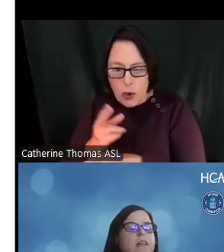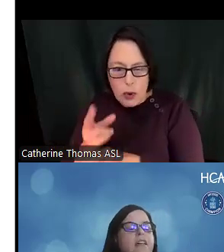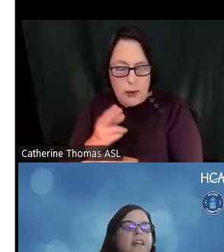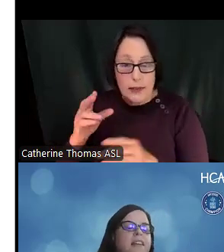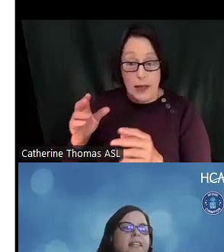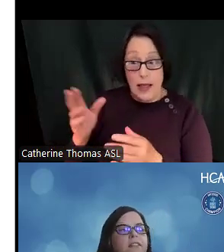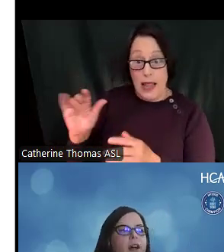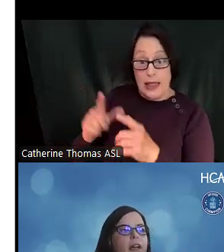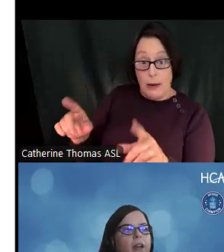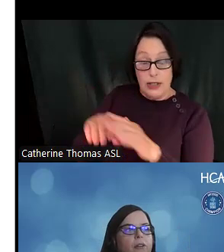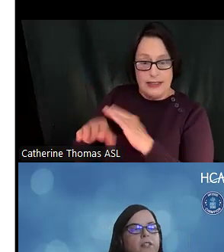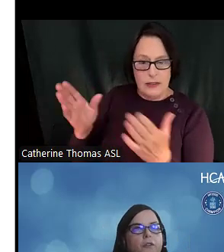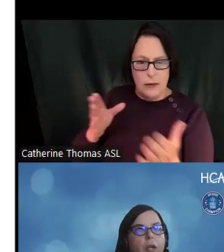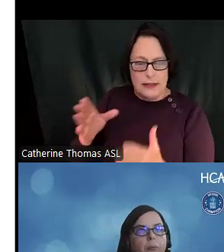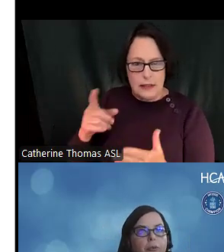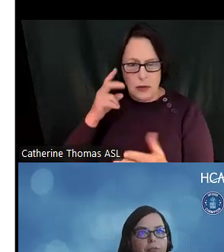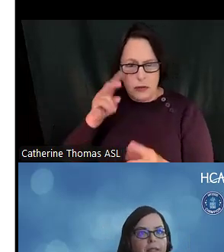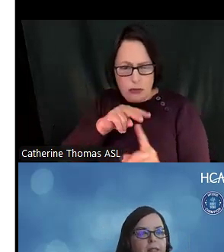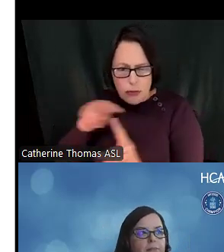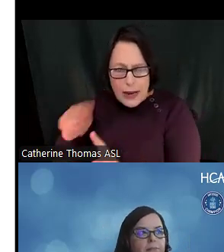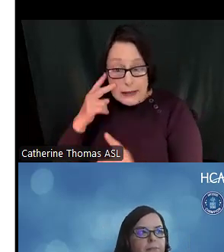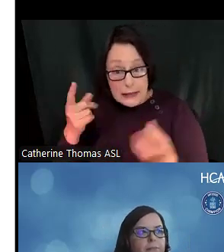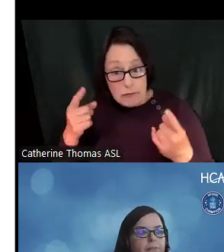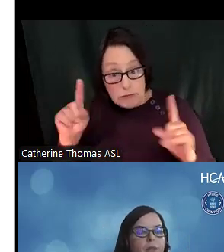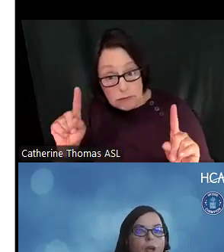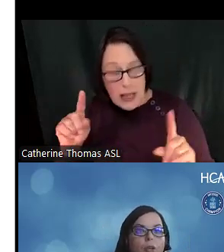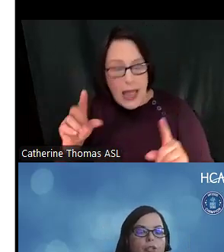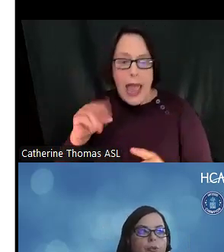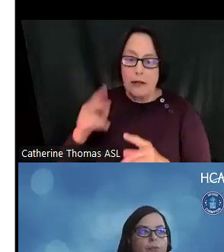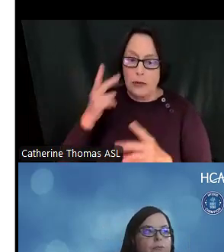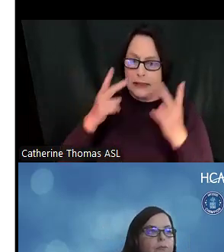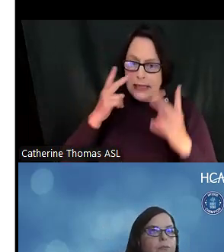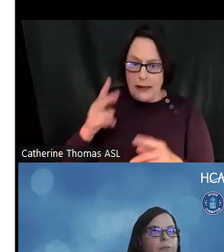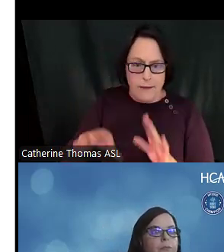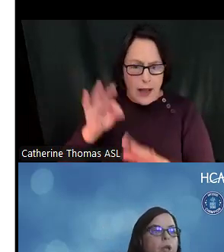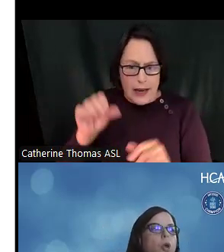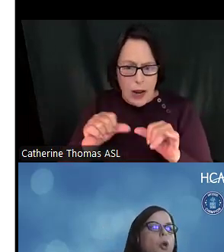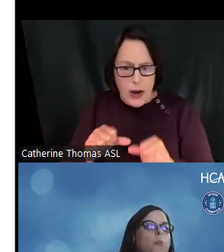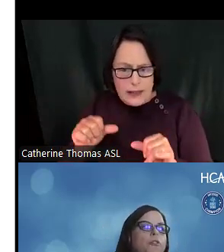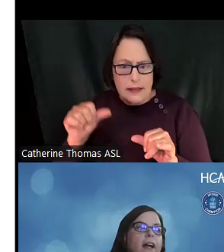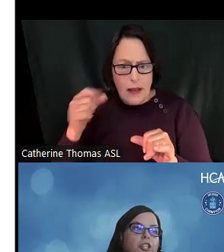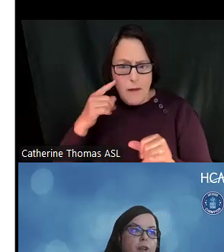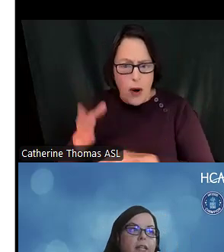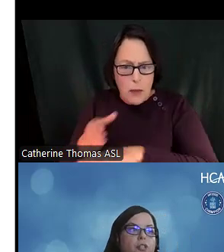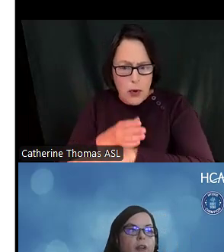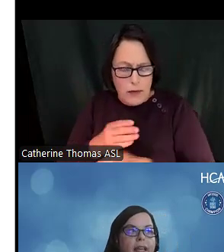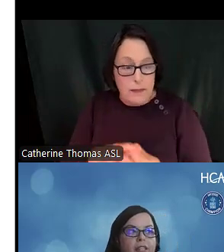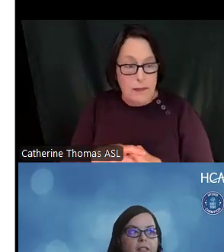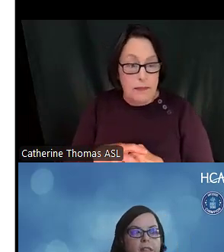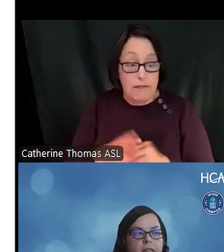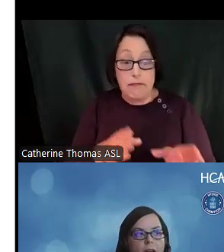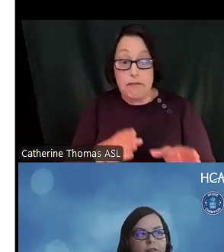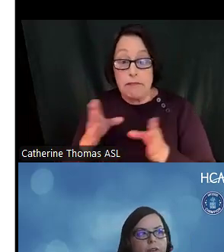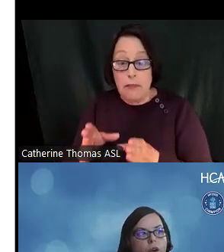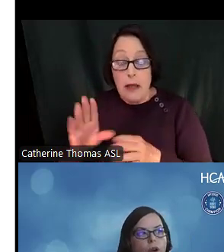effectiveness and identify areas for improvements. Two, provide training to our